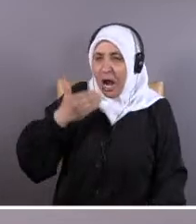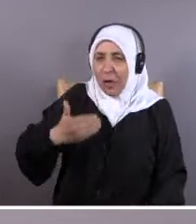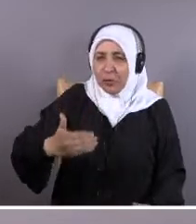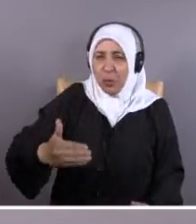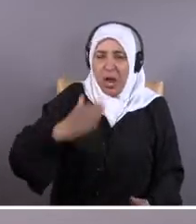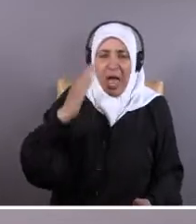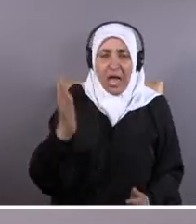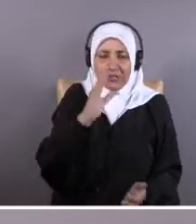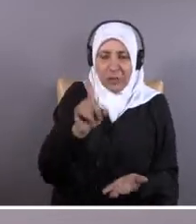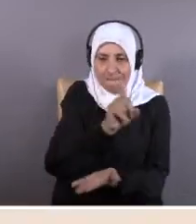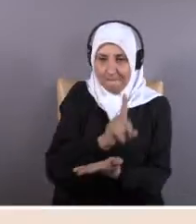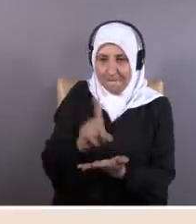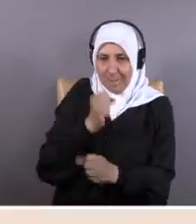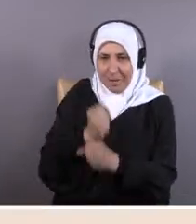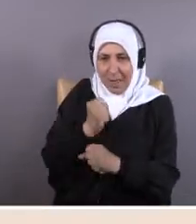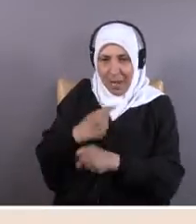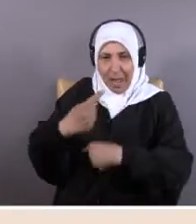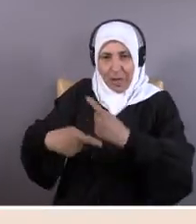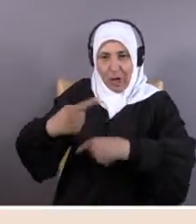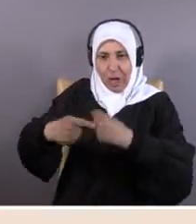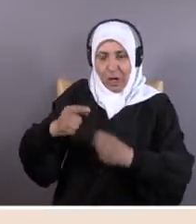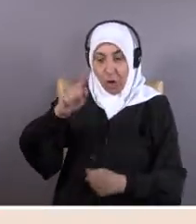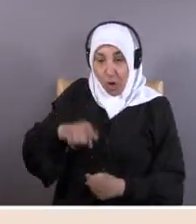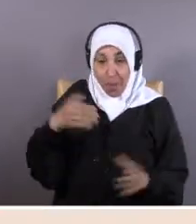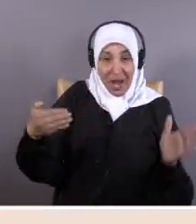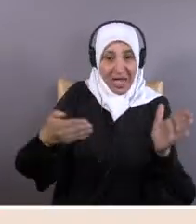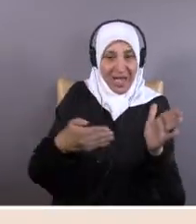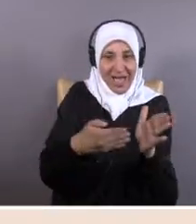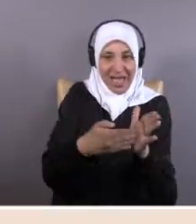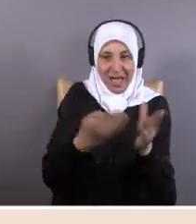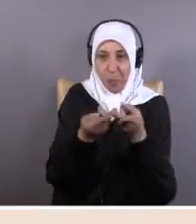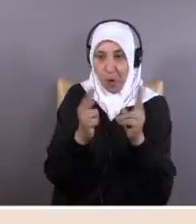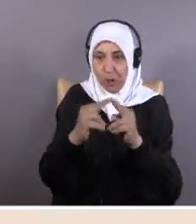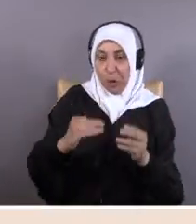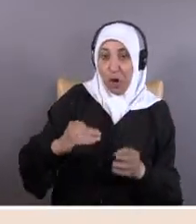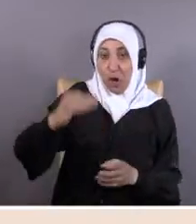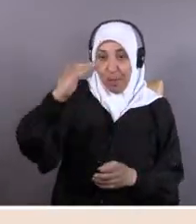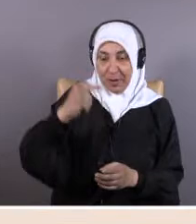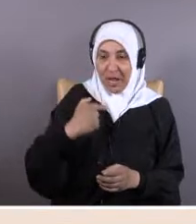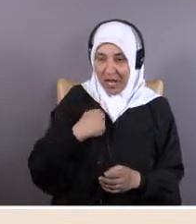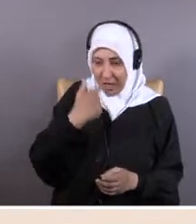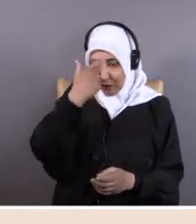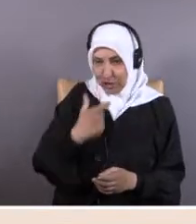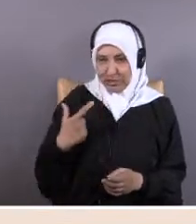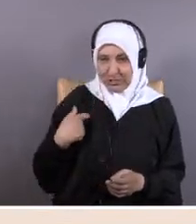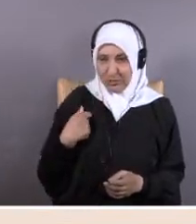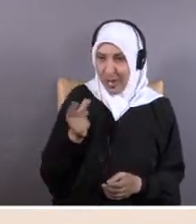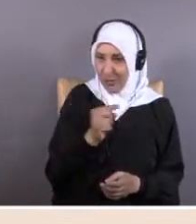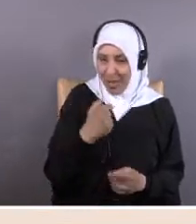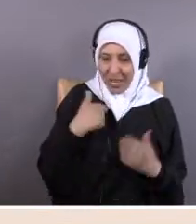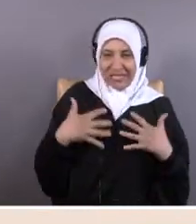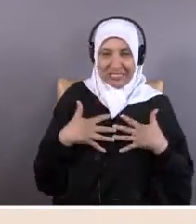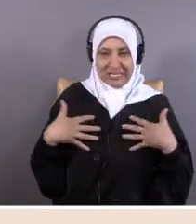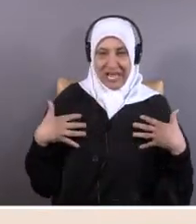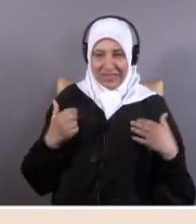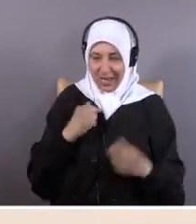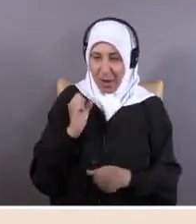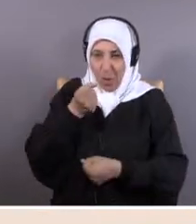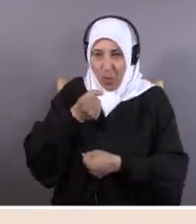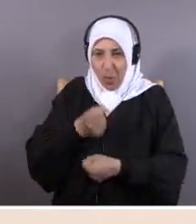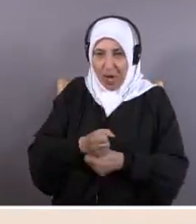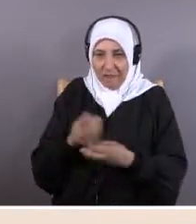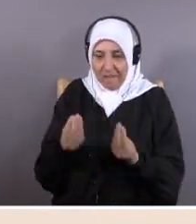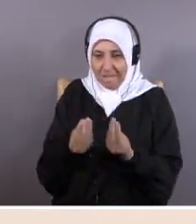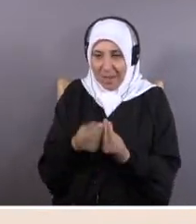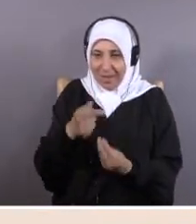Summit 2023. My name is Foliba Thibault, and it's an honor and a pleasure to be here with you all. I will kindly ask